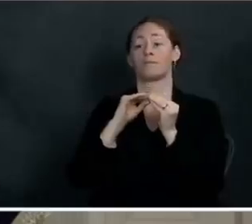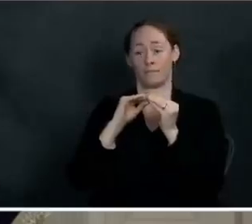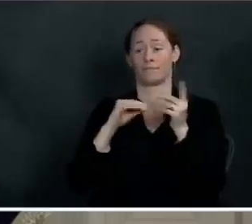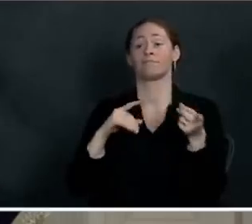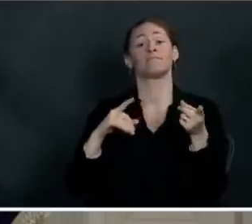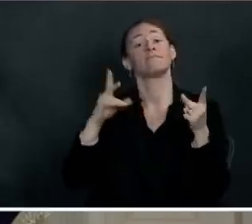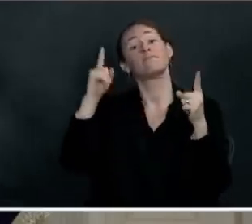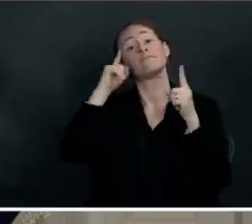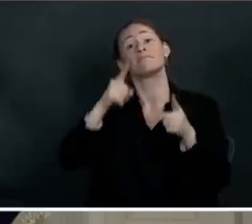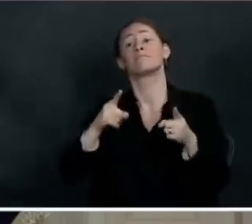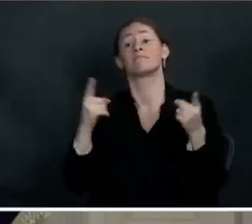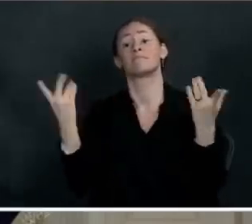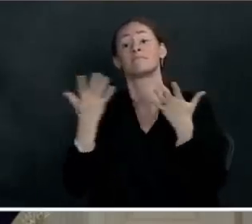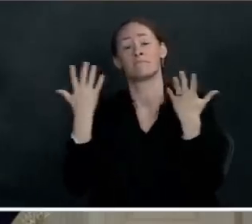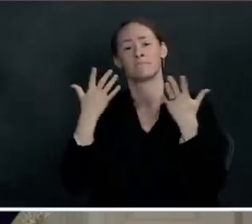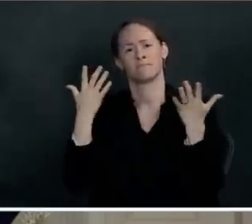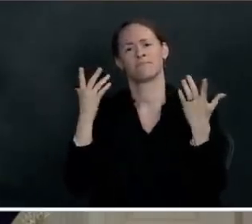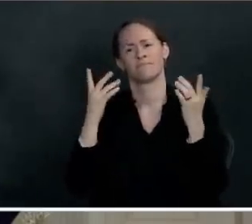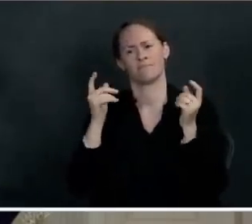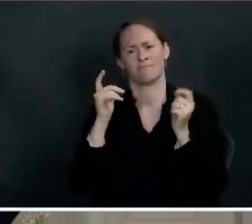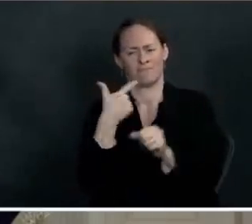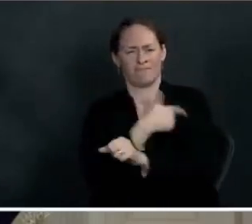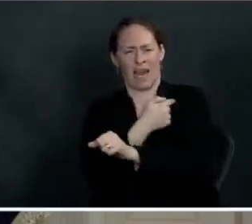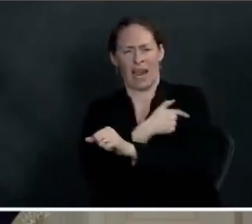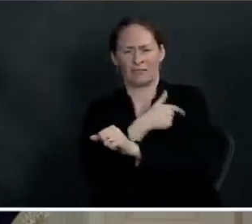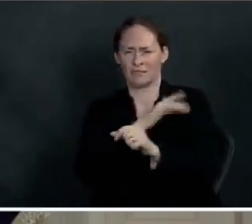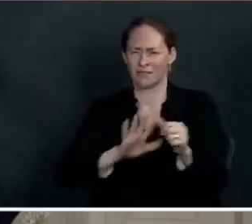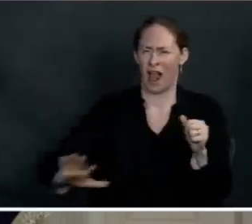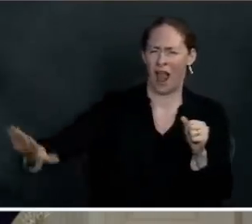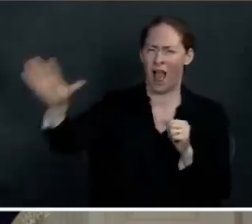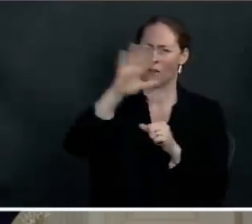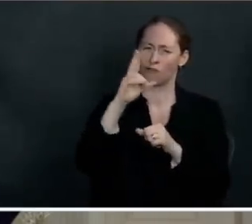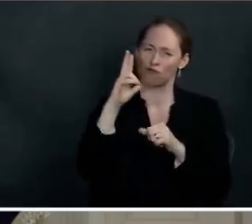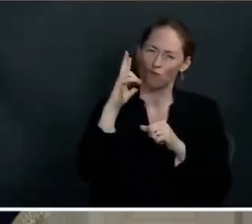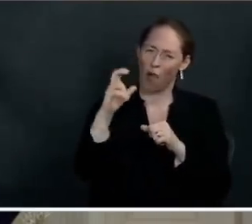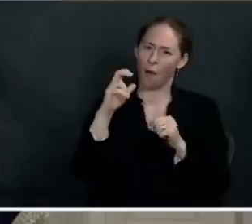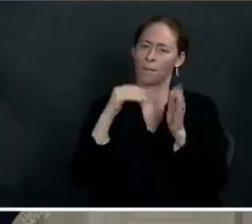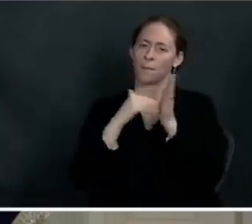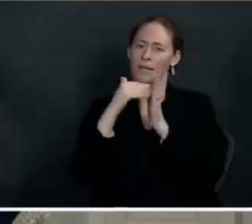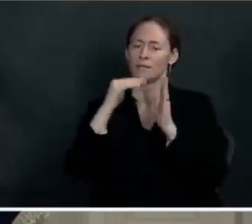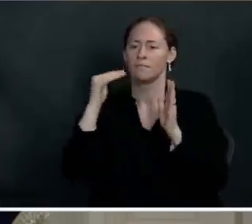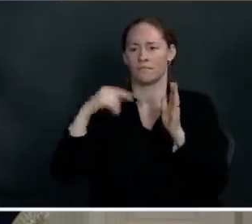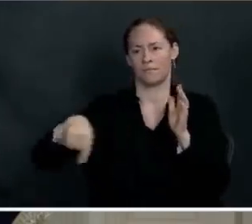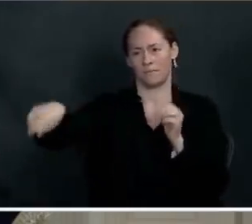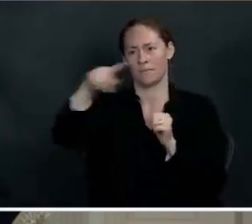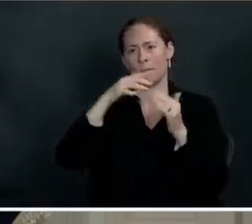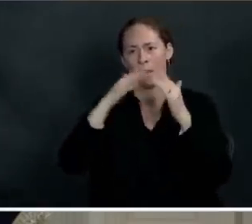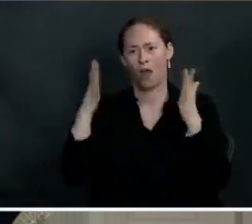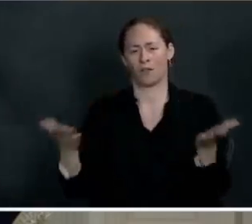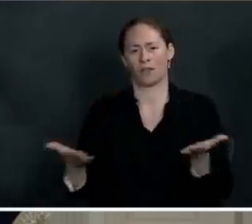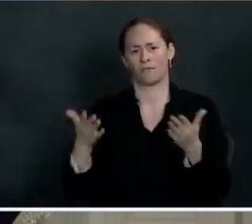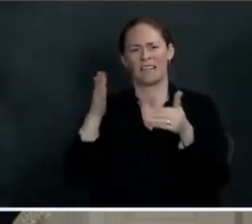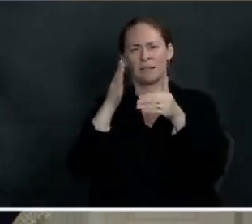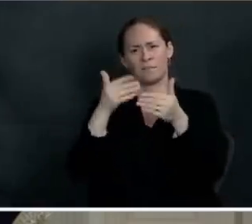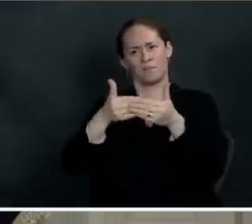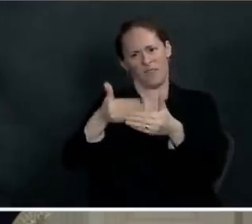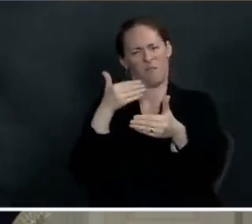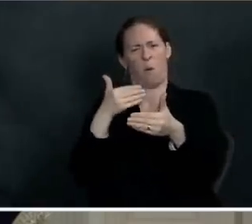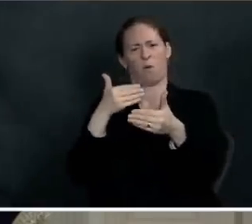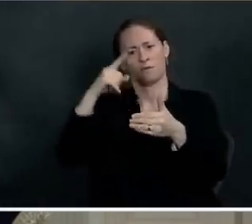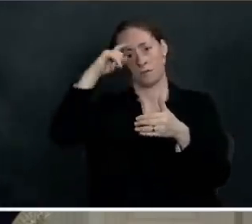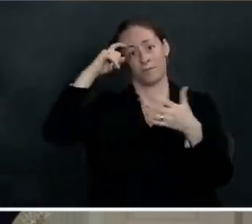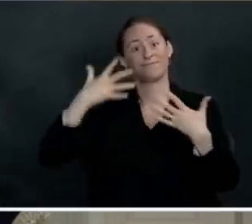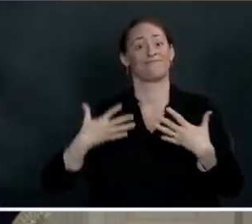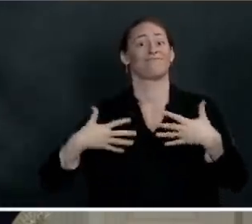300 Americans by end of the summer, the beginning of the fall. But we want